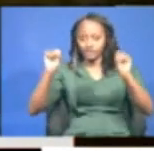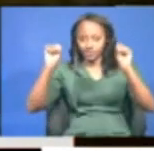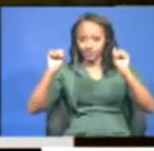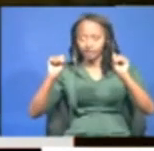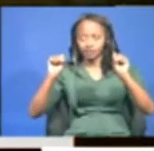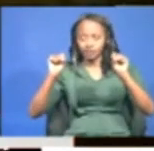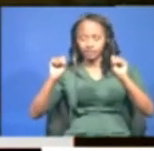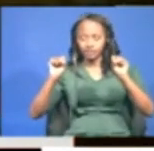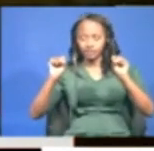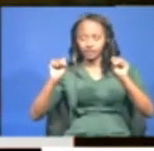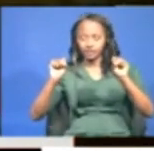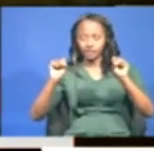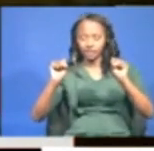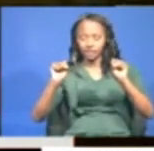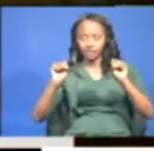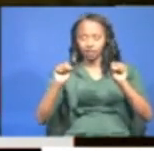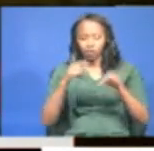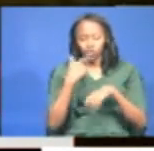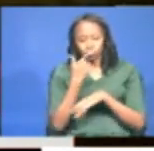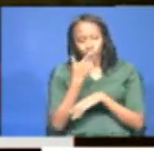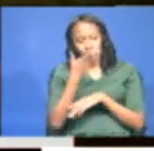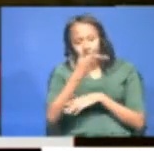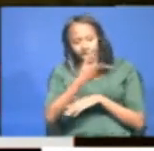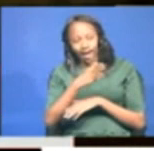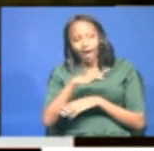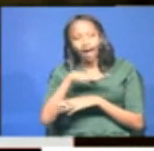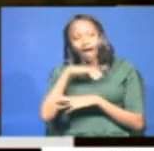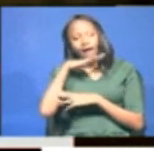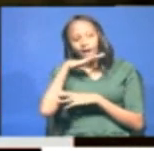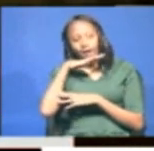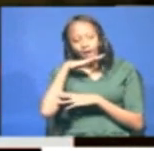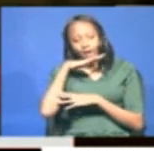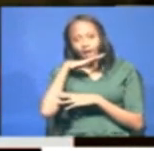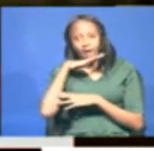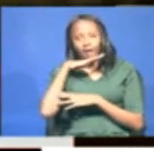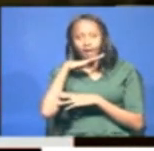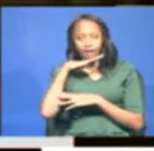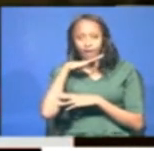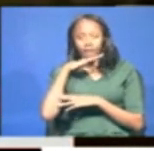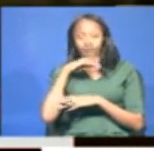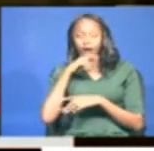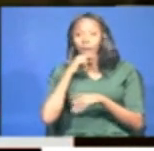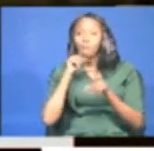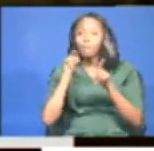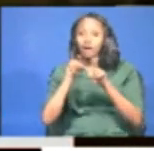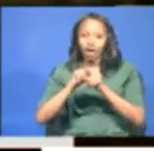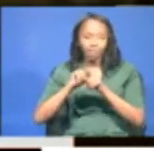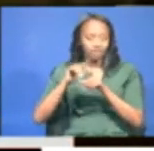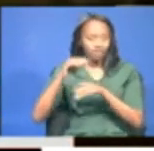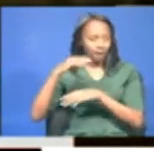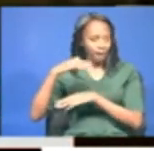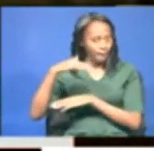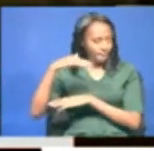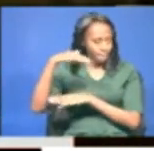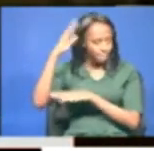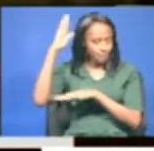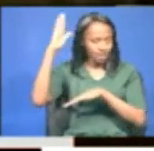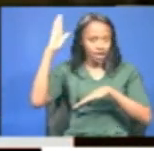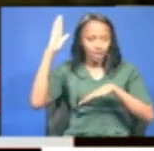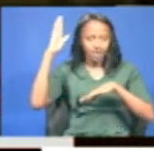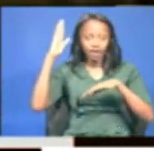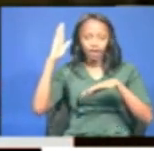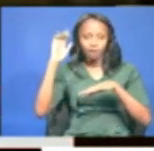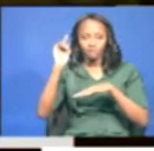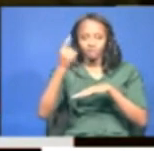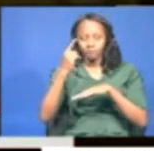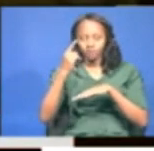The man lying here with us, Jack Reriani, was the eldest among all the sons of the late Mother